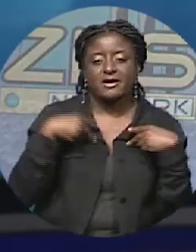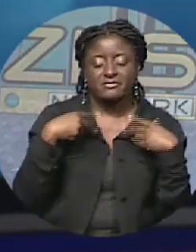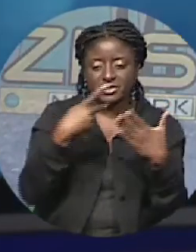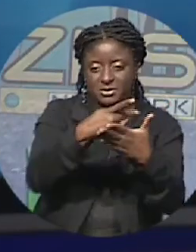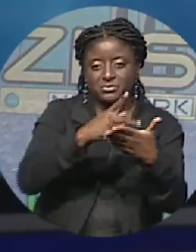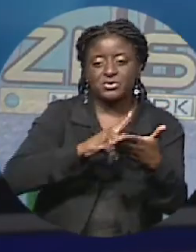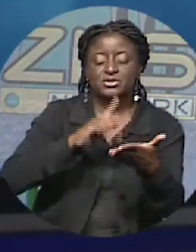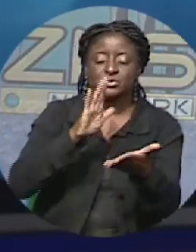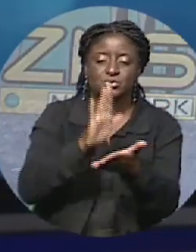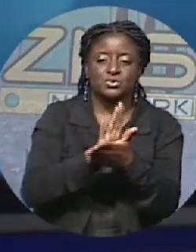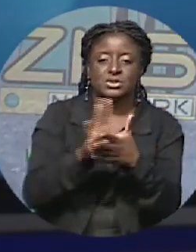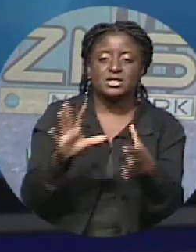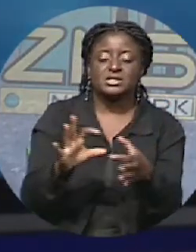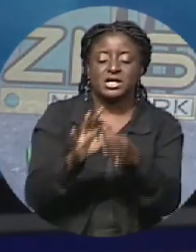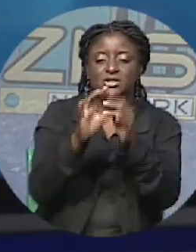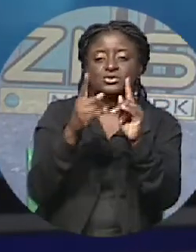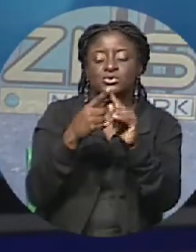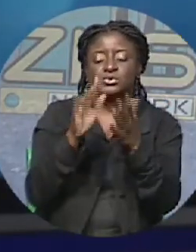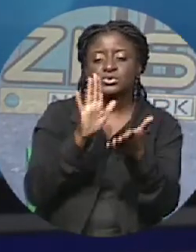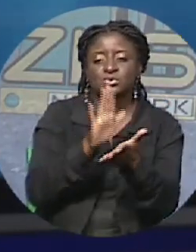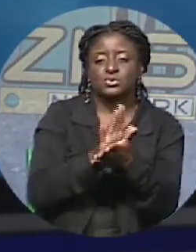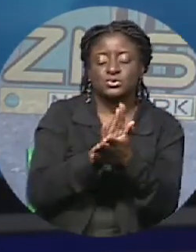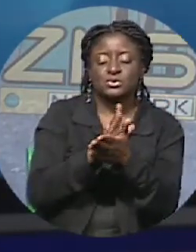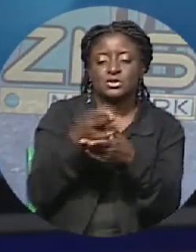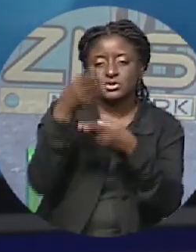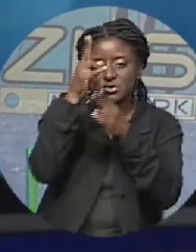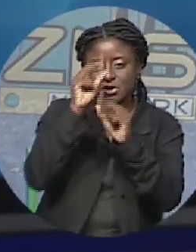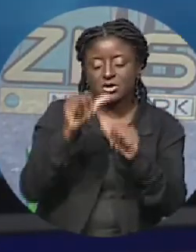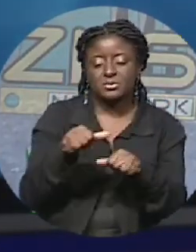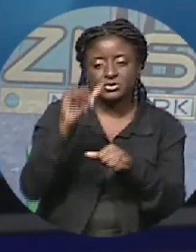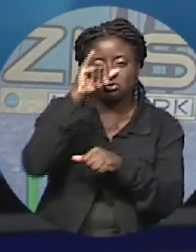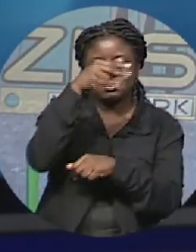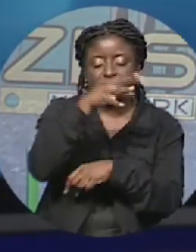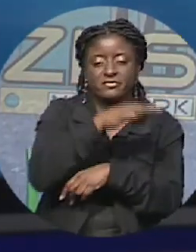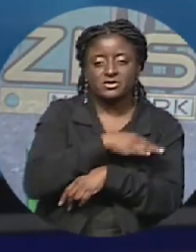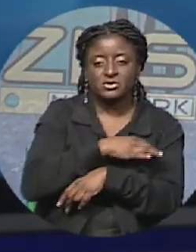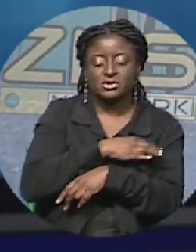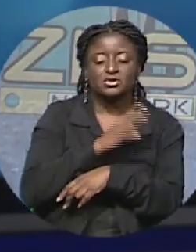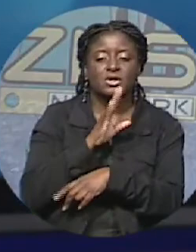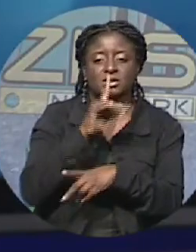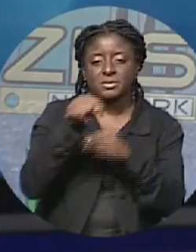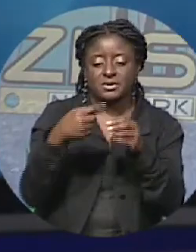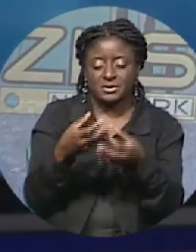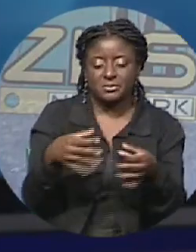and Technology, the Honorable Jerome Fitzgerald, highlighted the importance of preschools